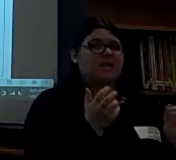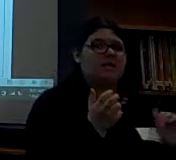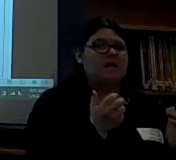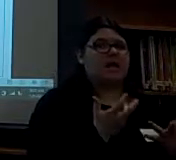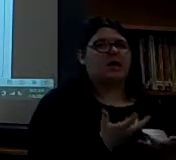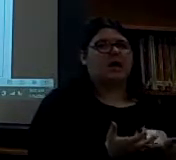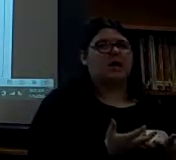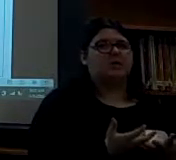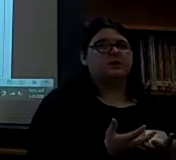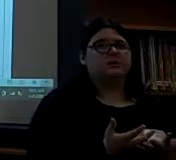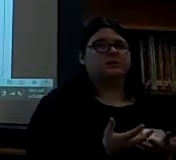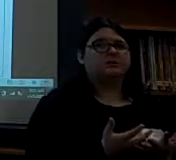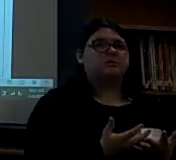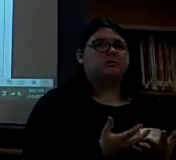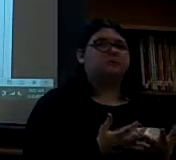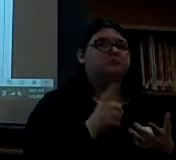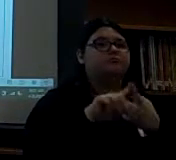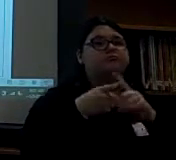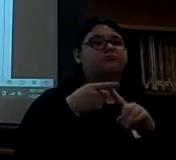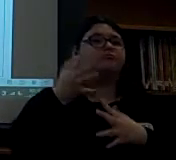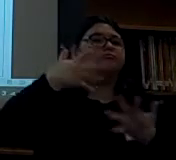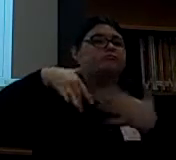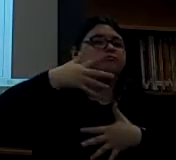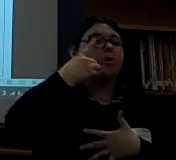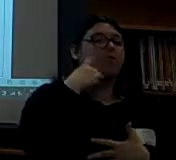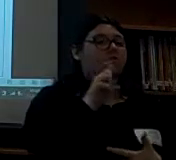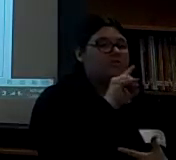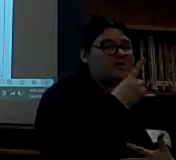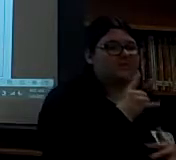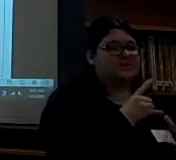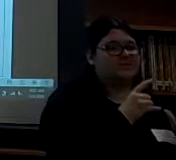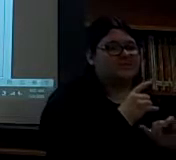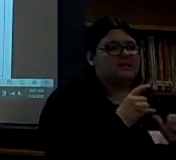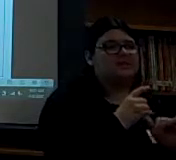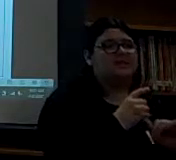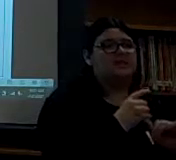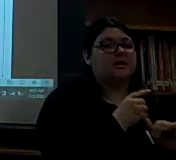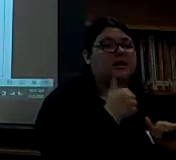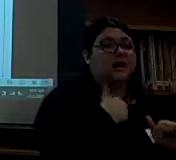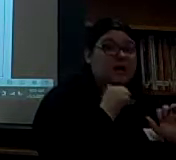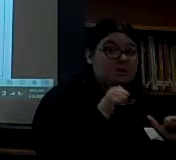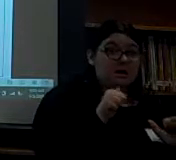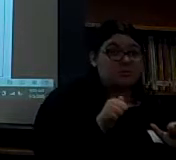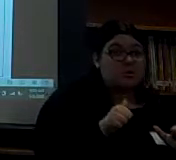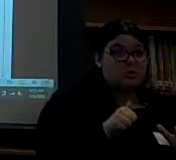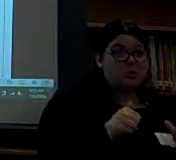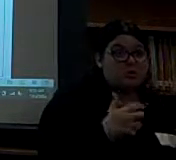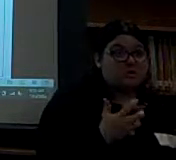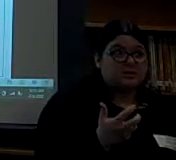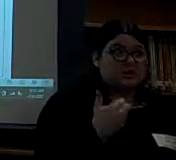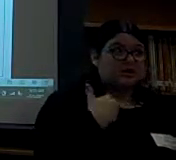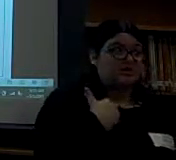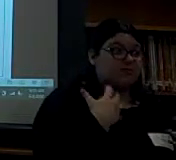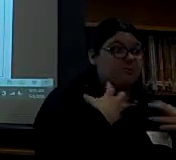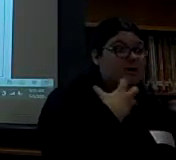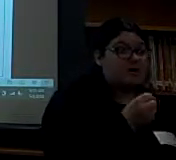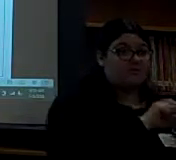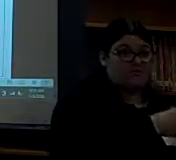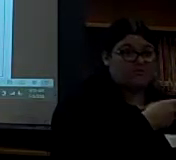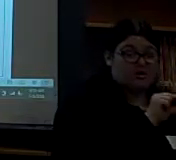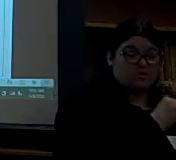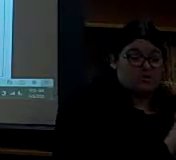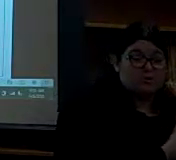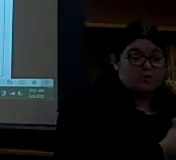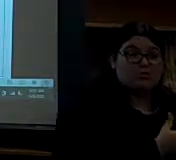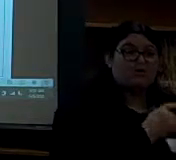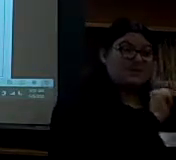be we're spending a lot of time with our friends. For kids, often this is, am I able to, do I have a healthy friend group? If